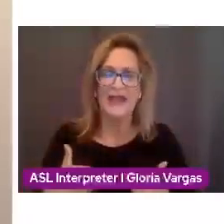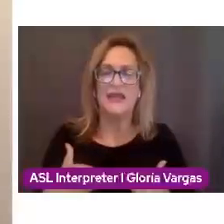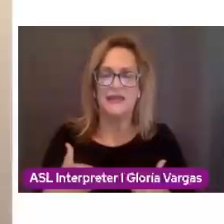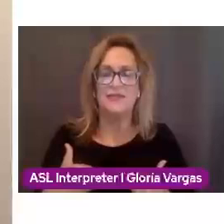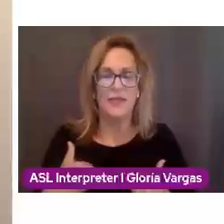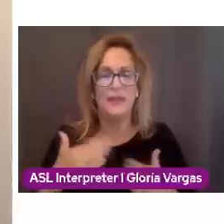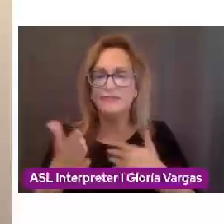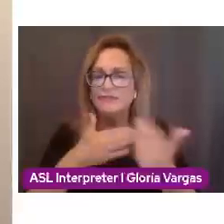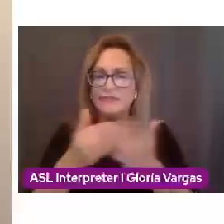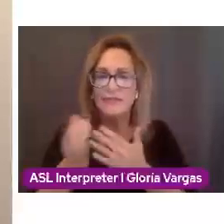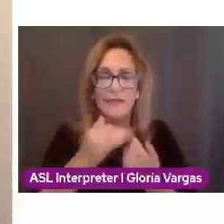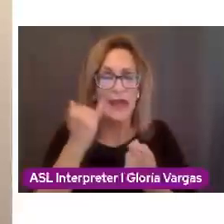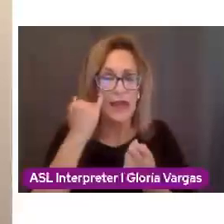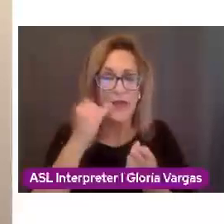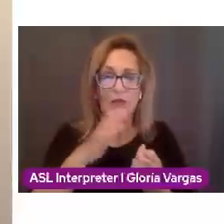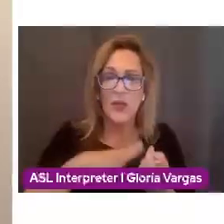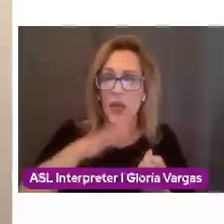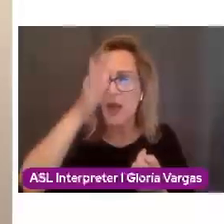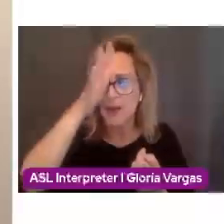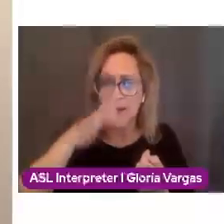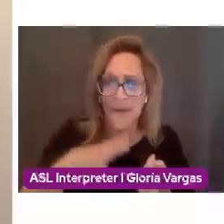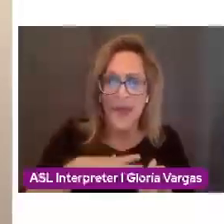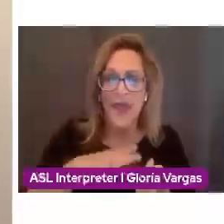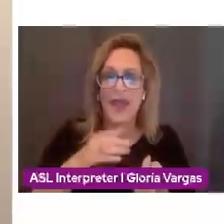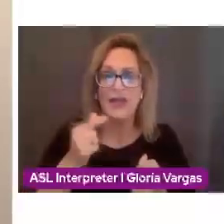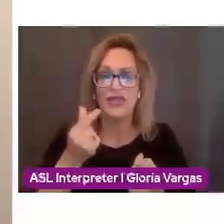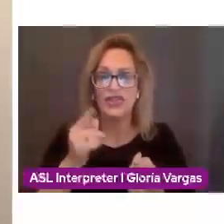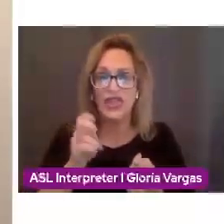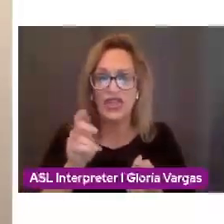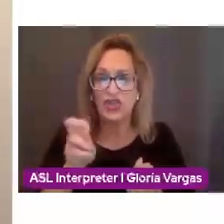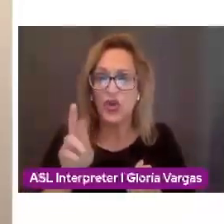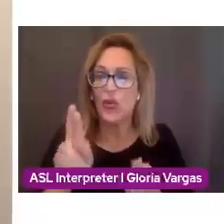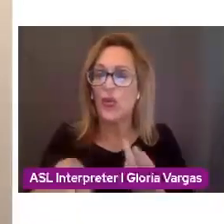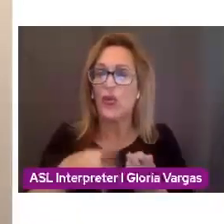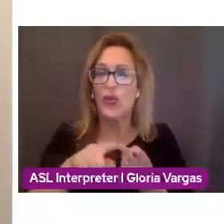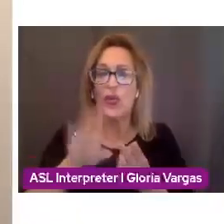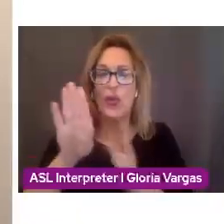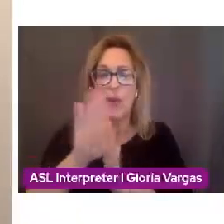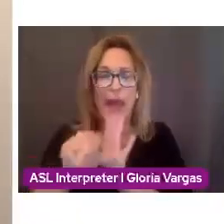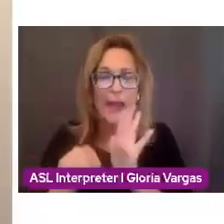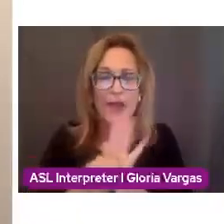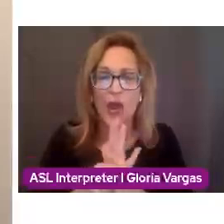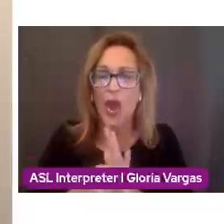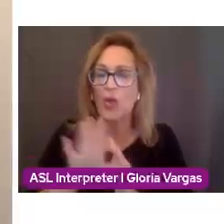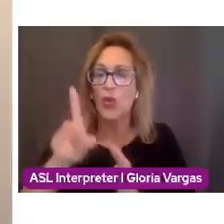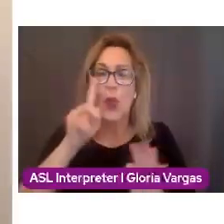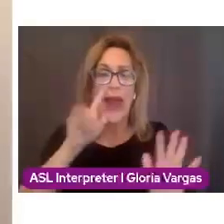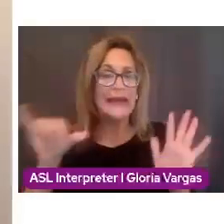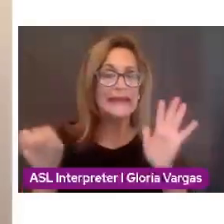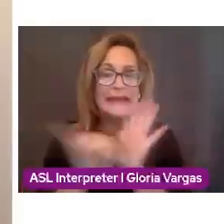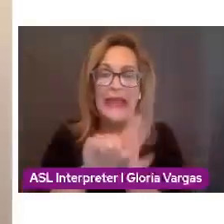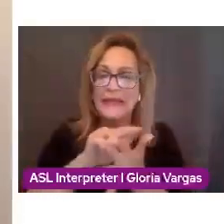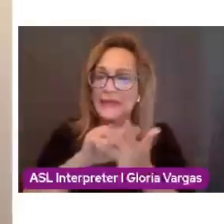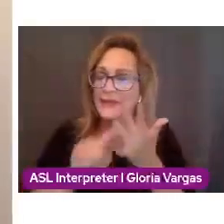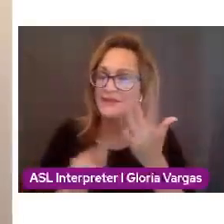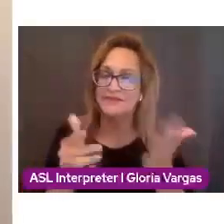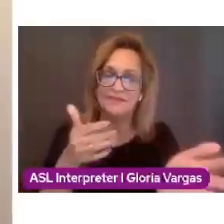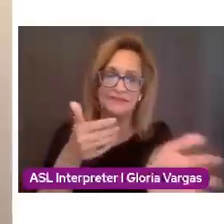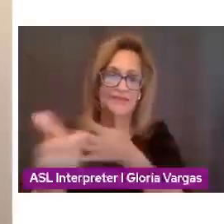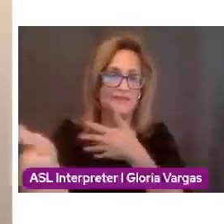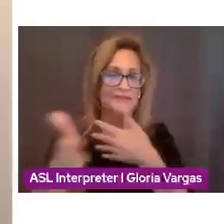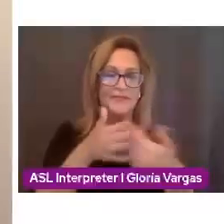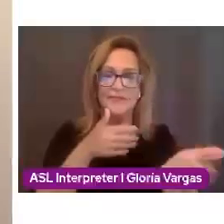your gender, no matter your background, no matter your identity. And that is what we have been doing. So I